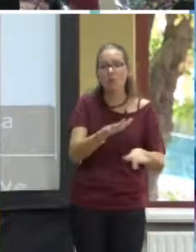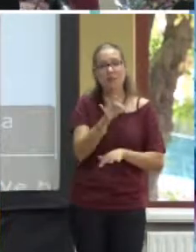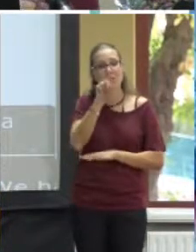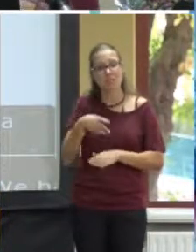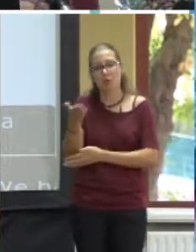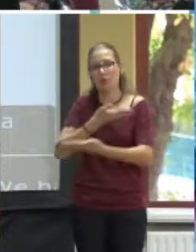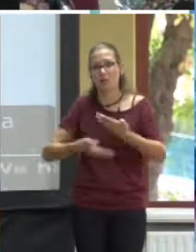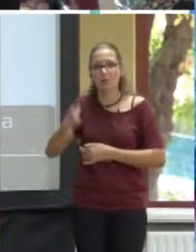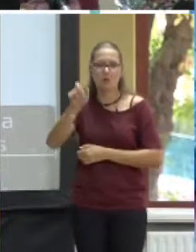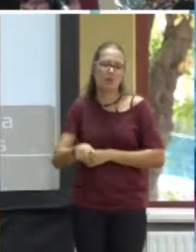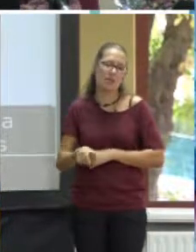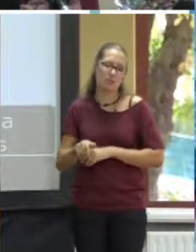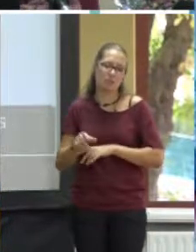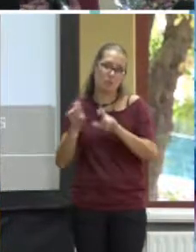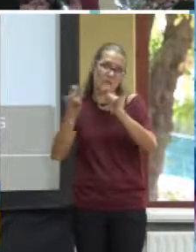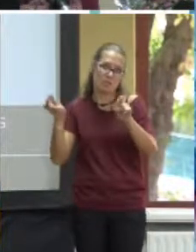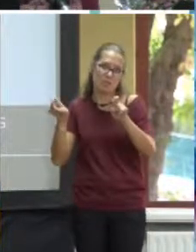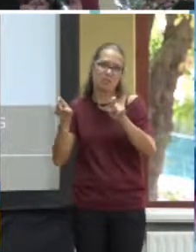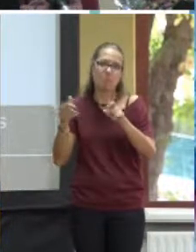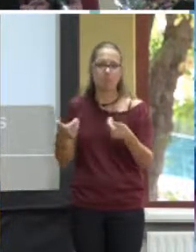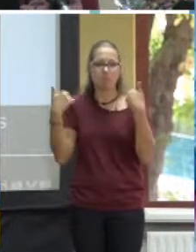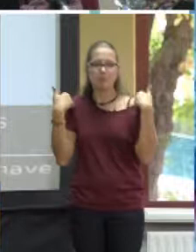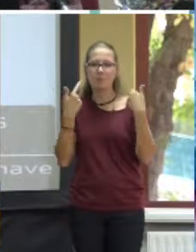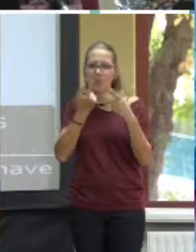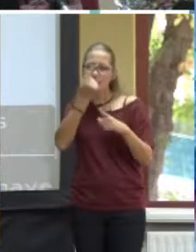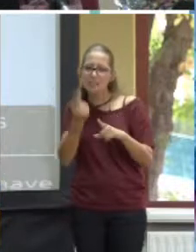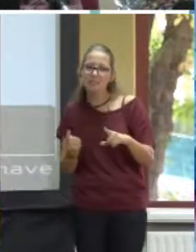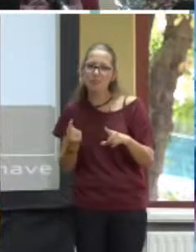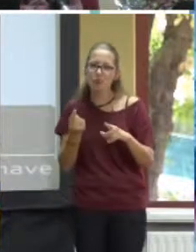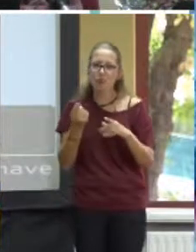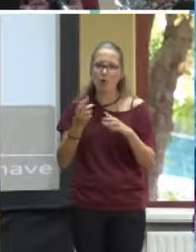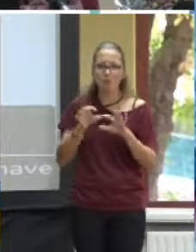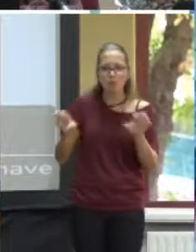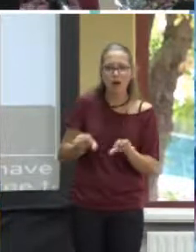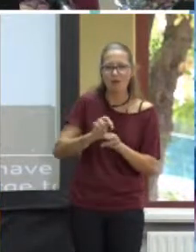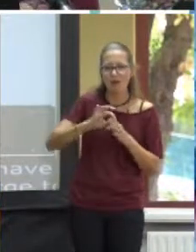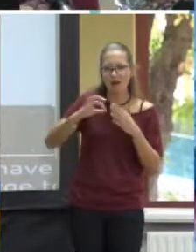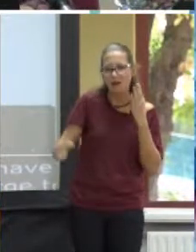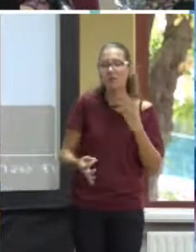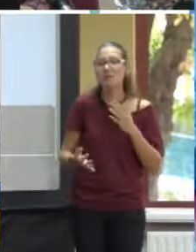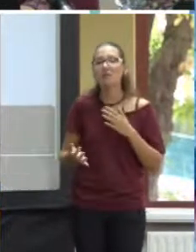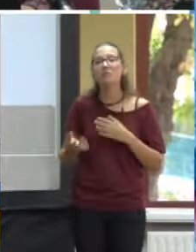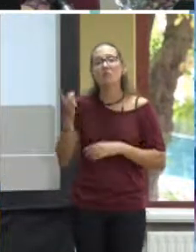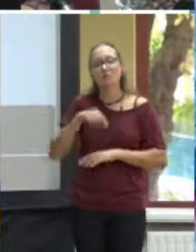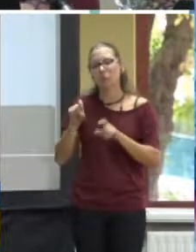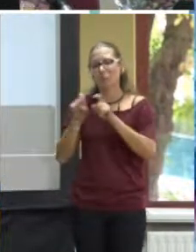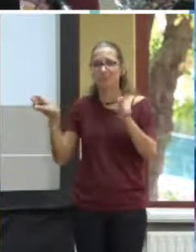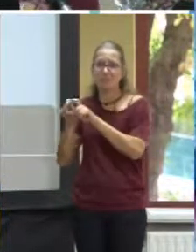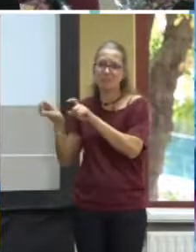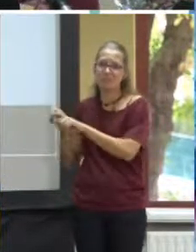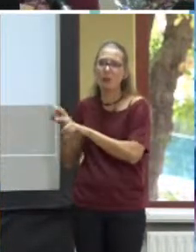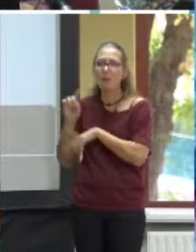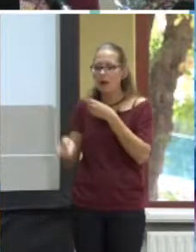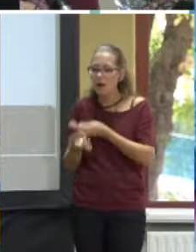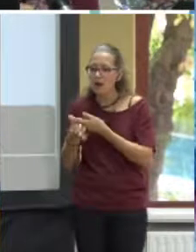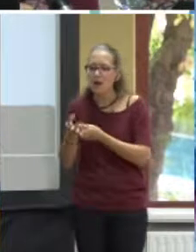company in charge to conceive and develop the furniture. We've also counted on the collaboration of companies